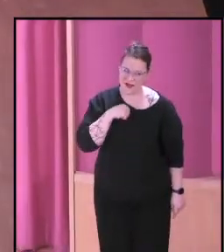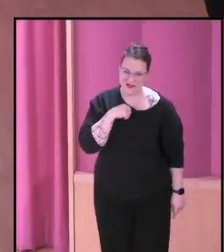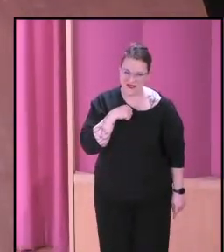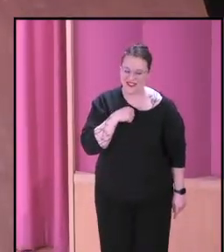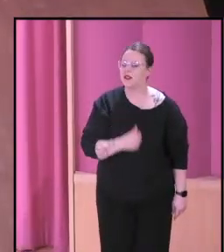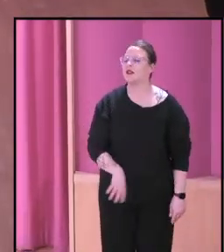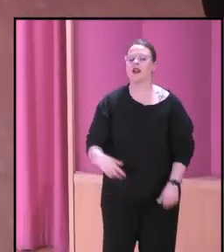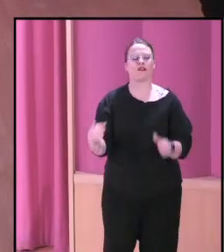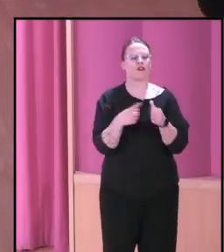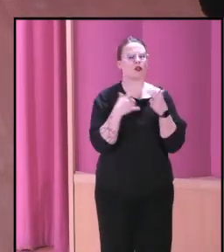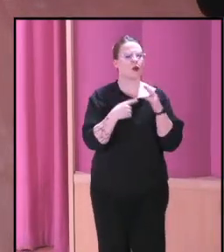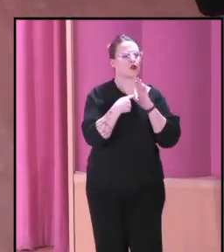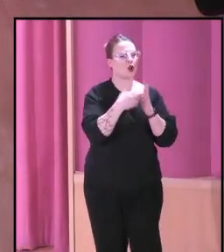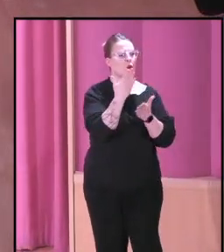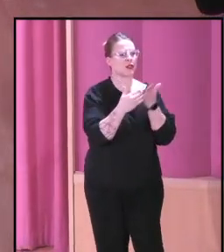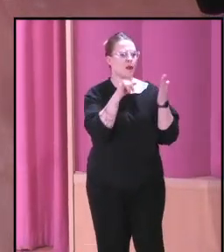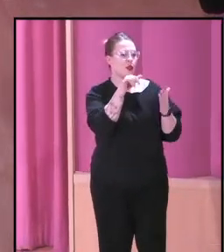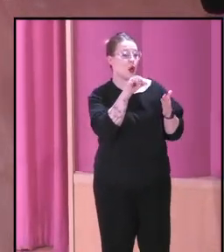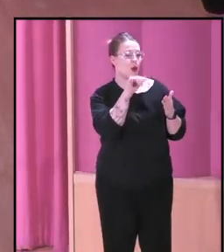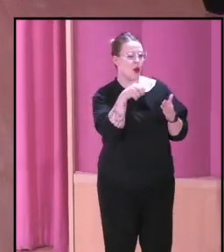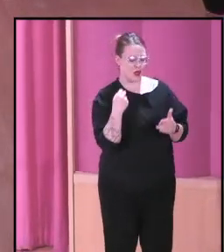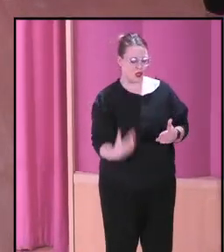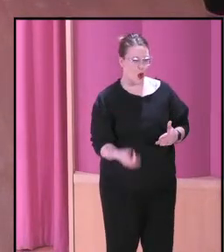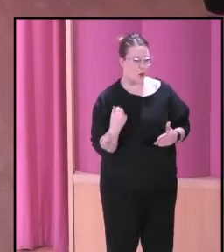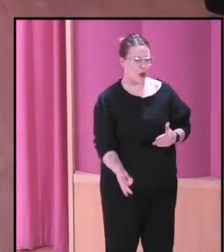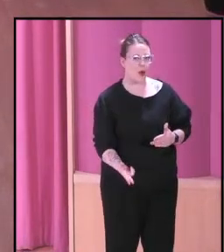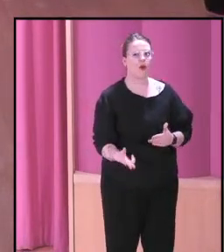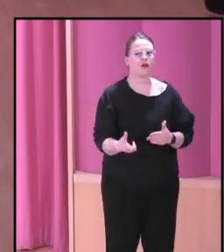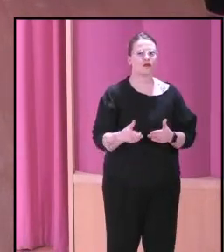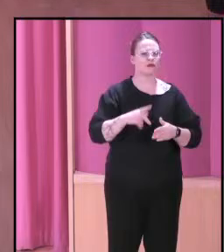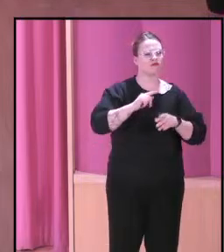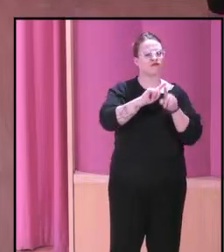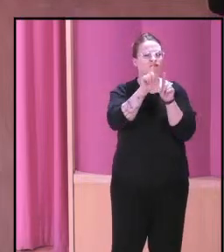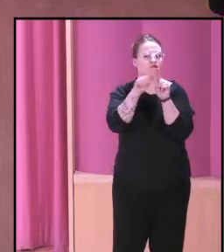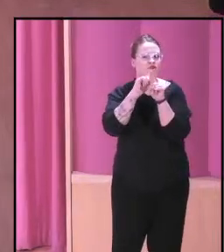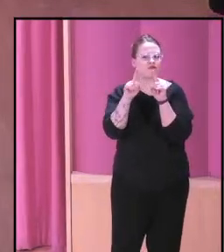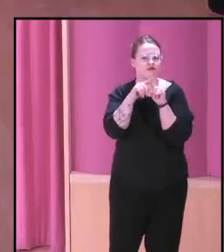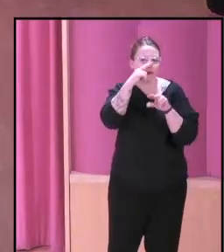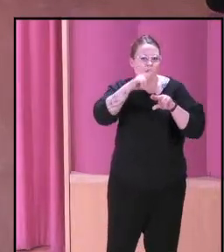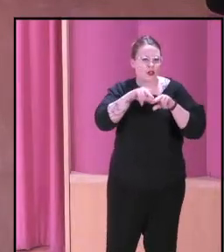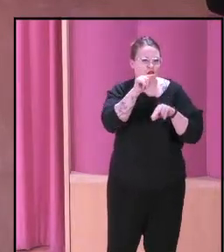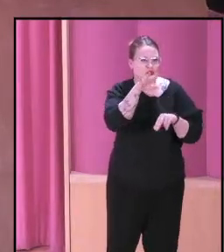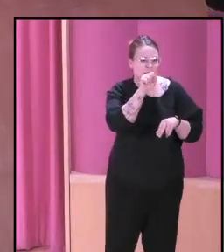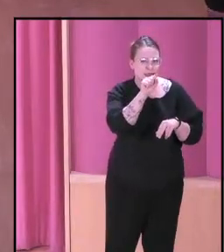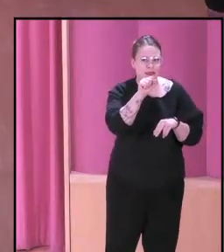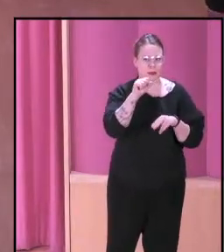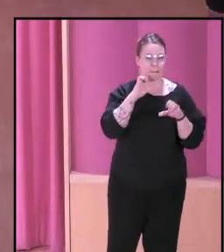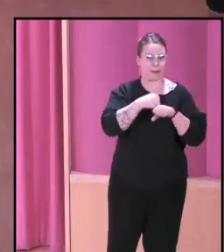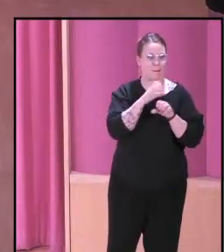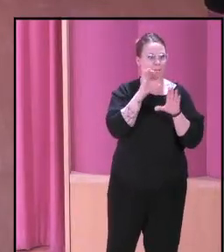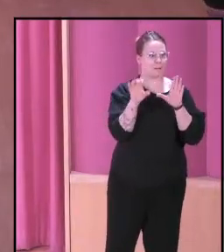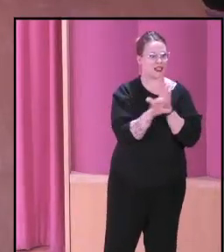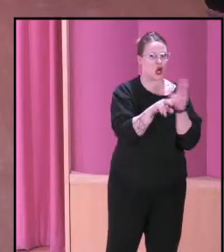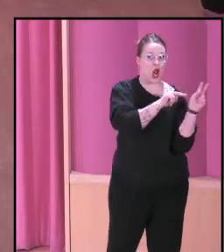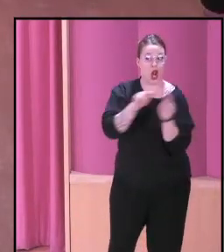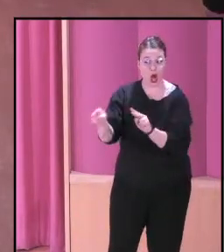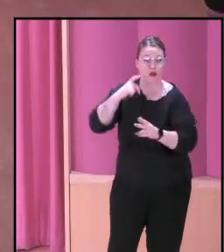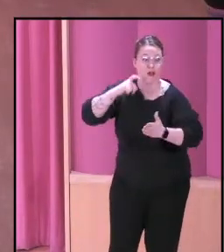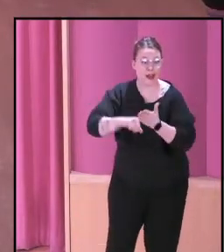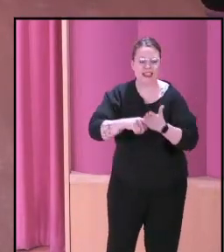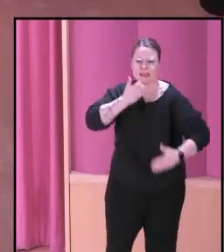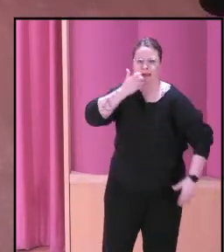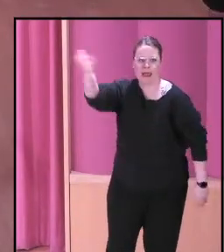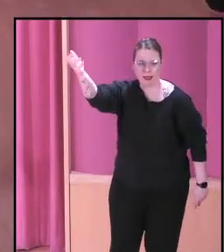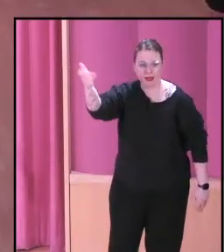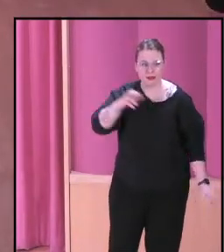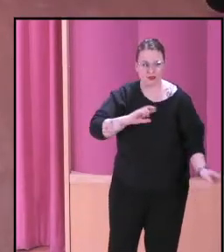yo-yo warm-up tricks. So I'm going to make some pictures with the yo-yo string. If you know what the picture is, just yell it out, and we'll get to a couple tough ones. So I'll start